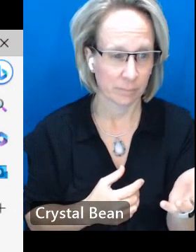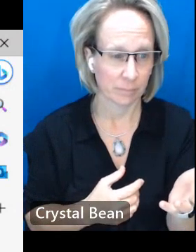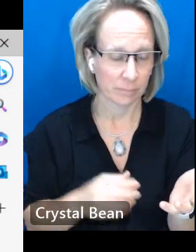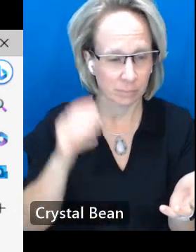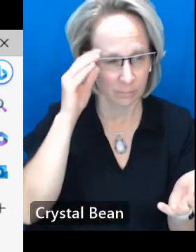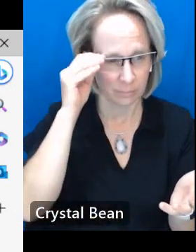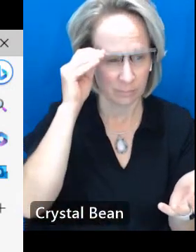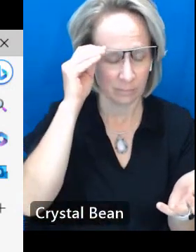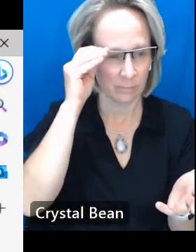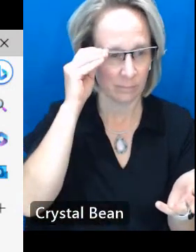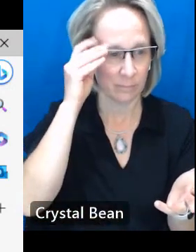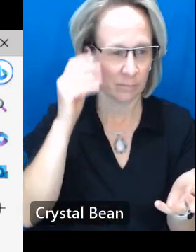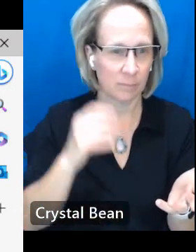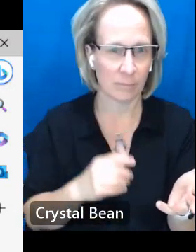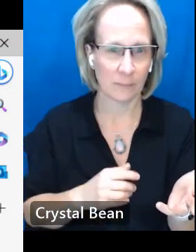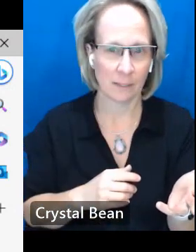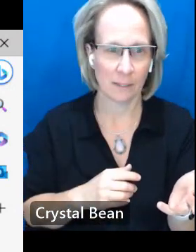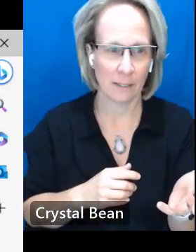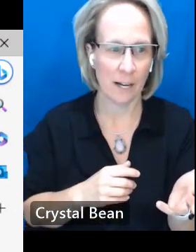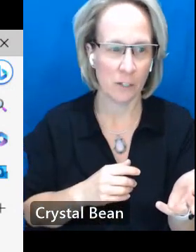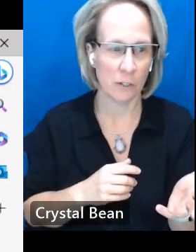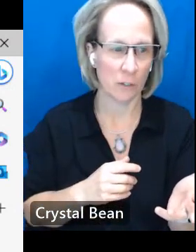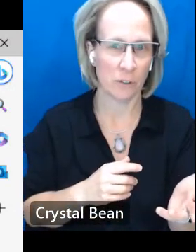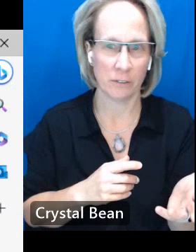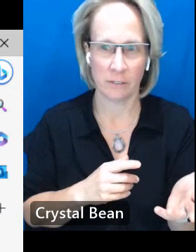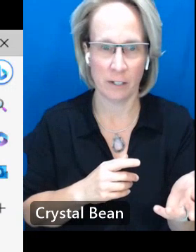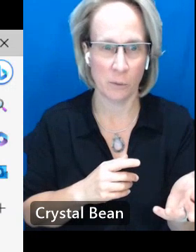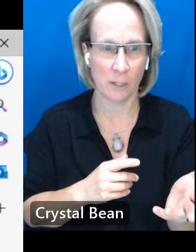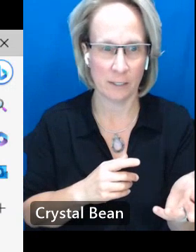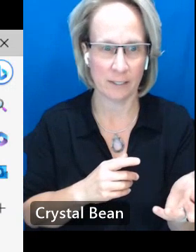Again, let's do summary accounting period.